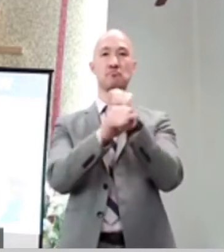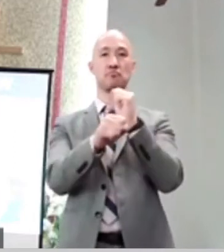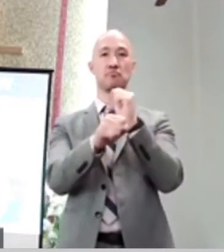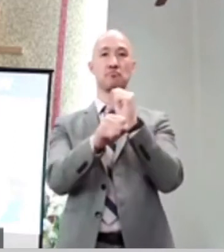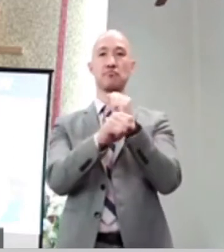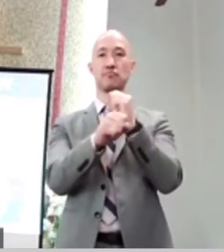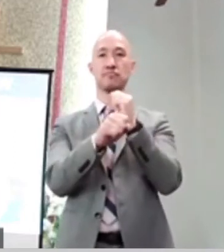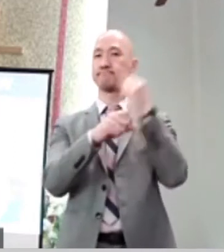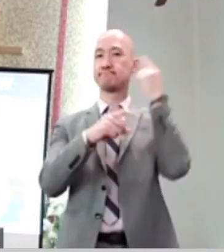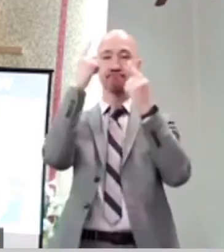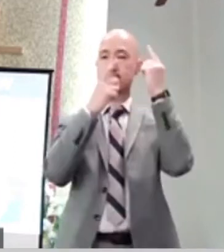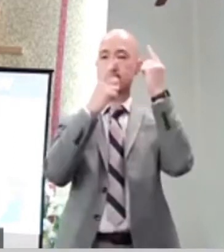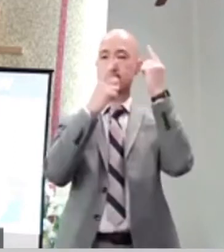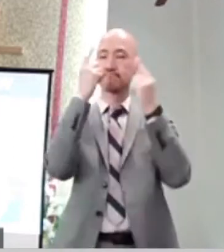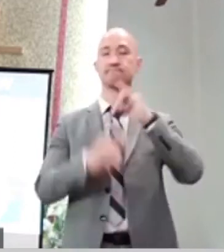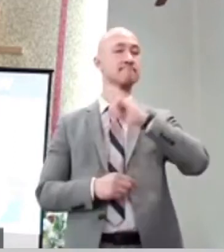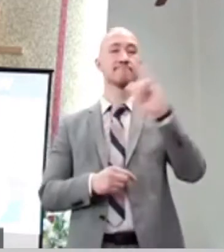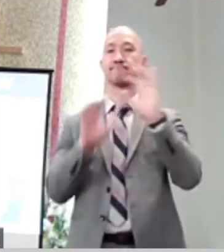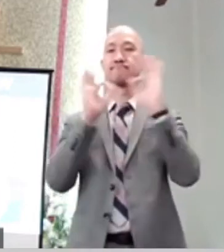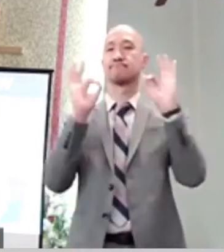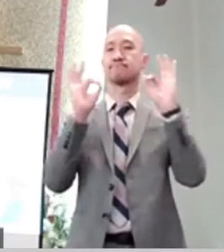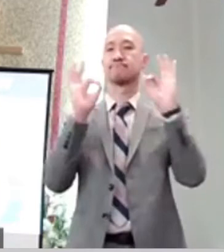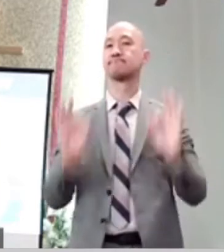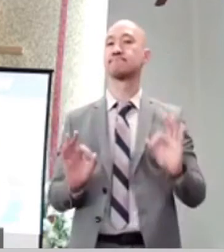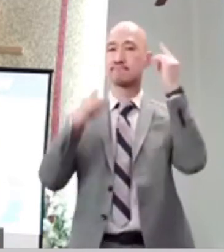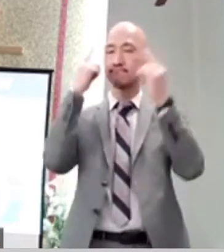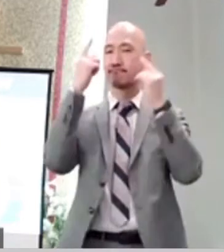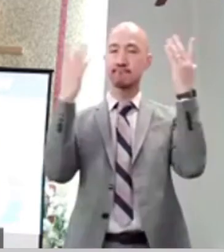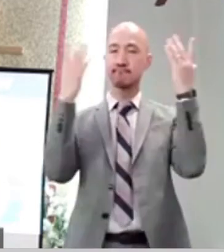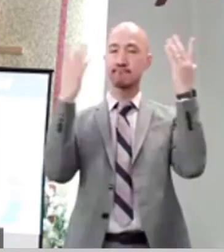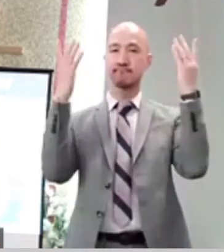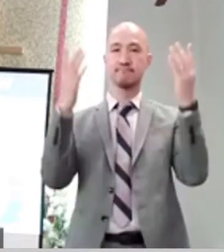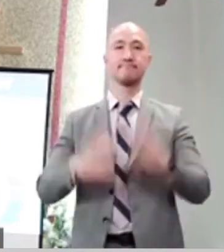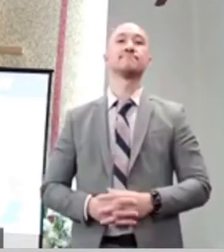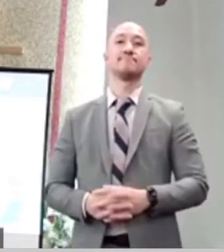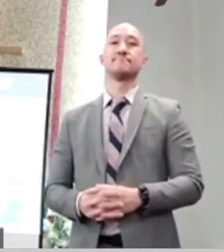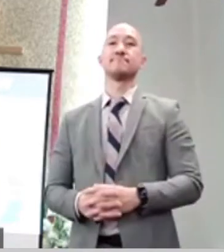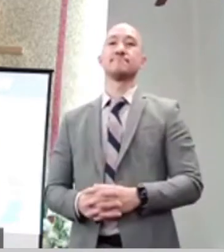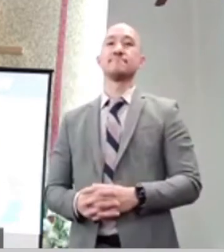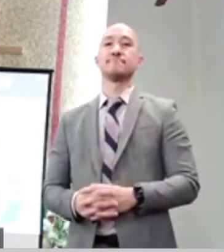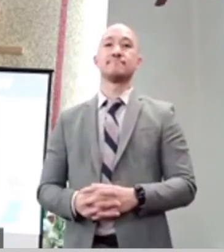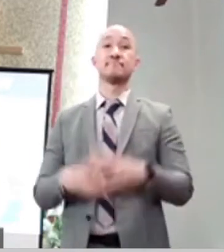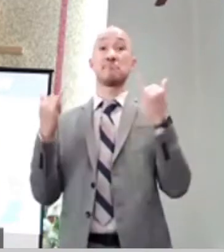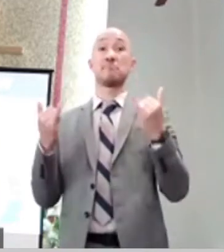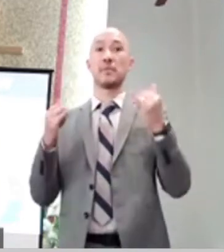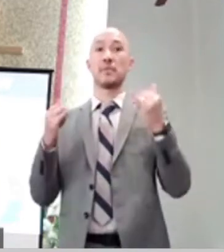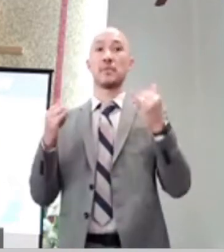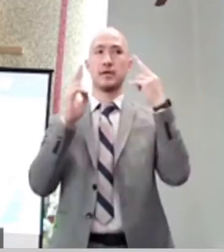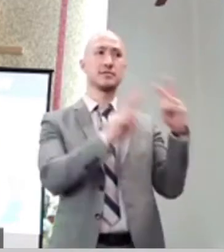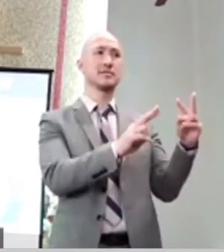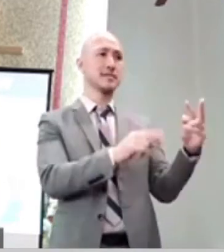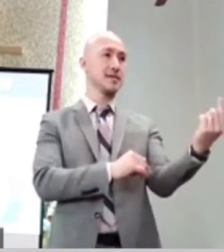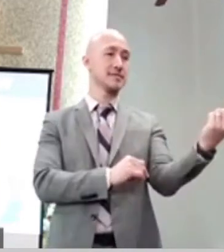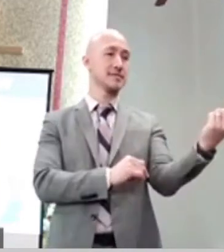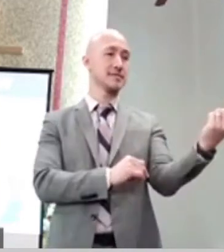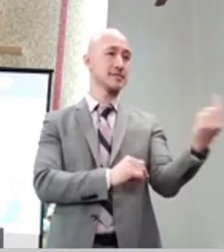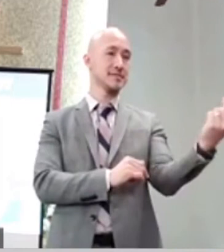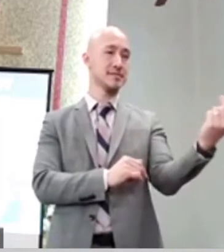the Pharisees, you know, they were the great religious leaders, the people's party. And so when they're seeing somebody that doesn't match their